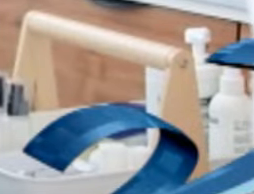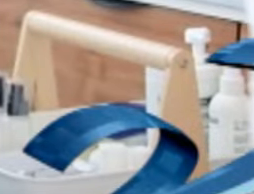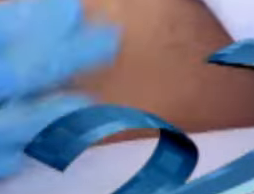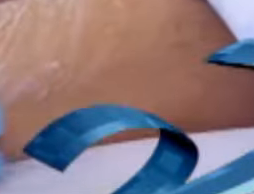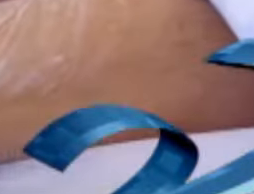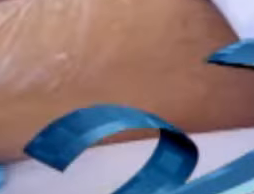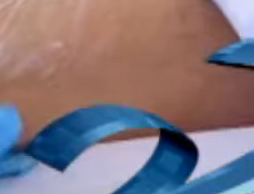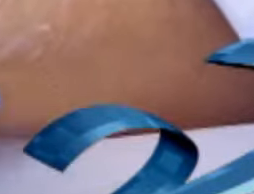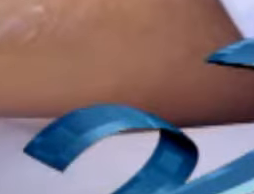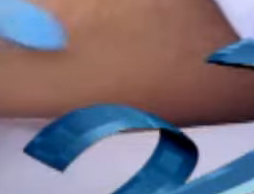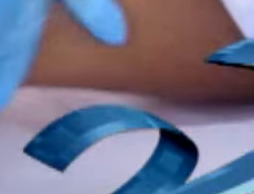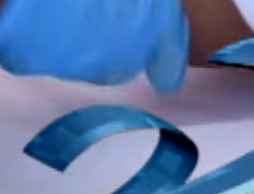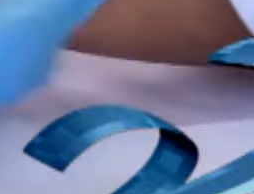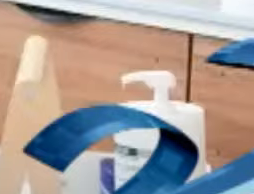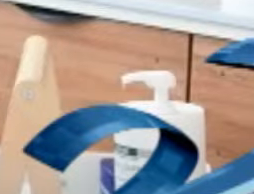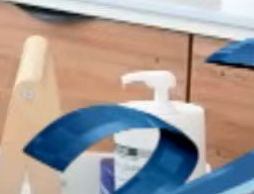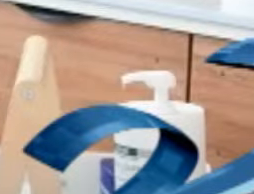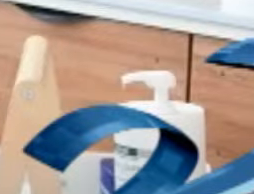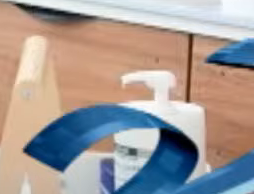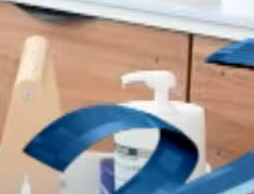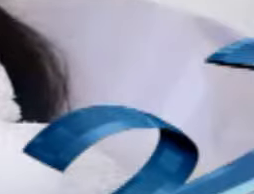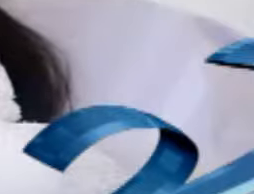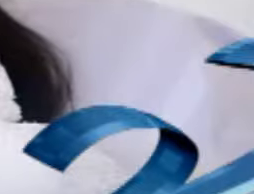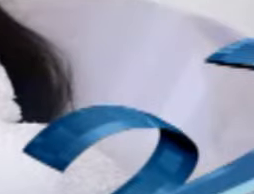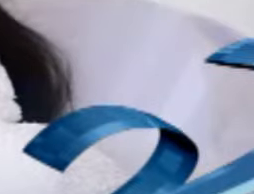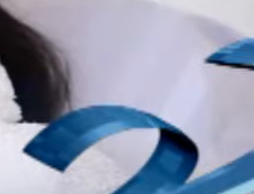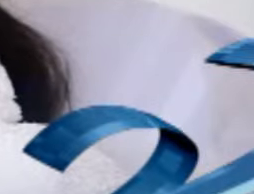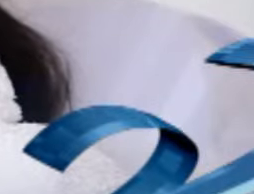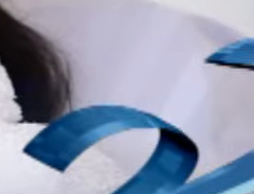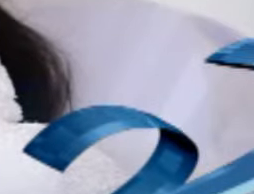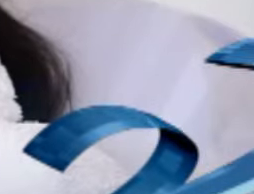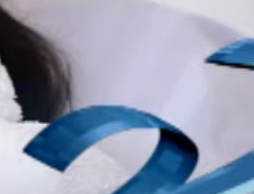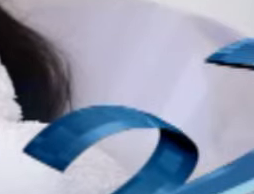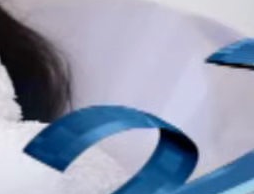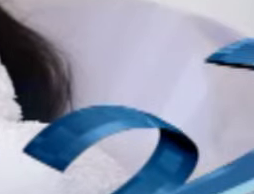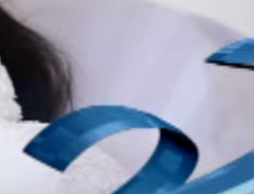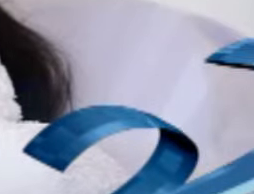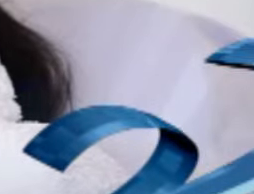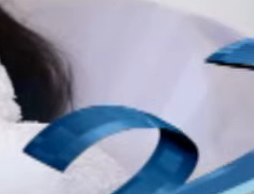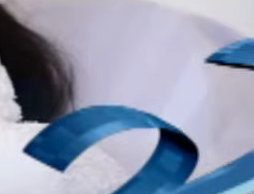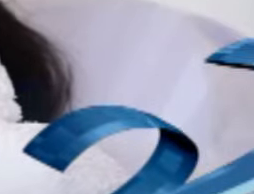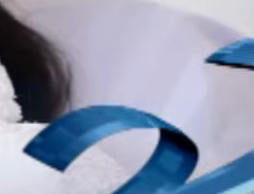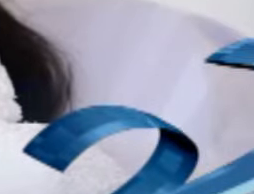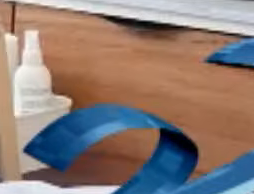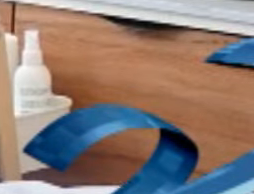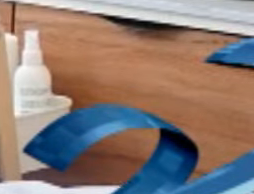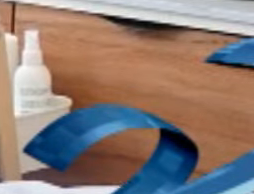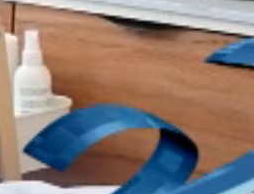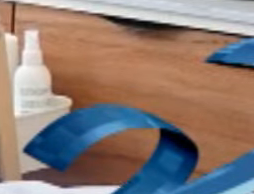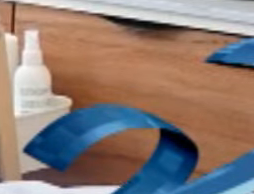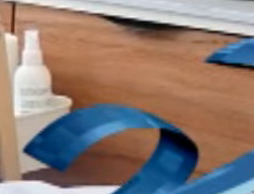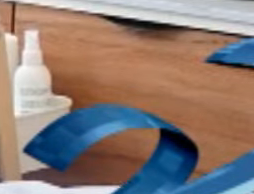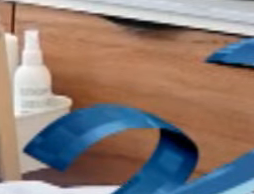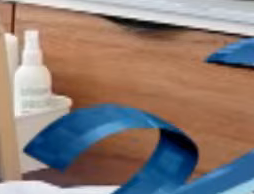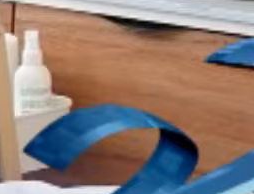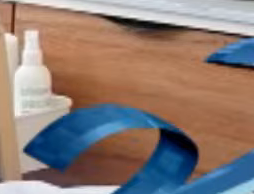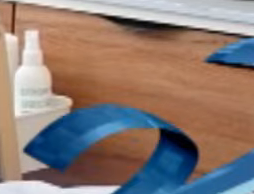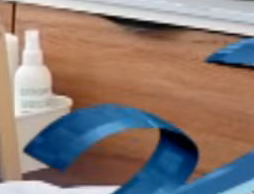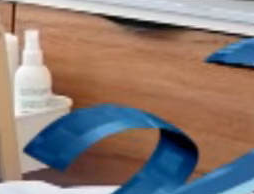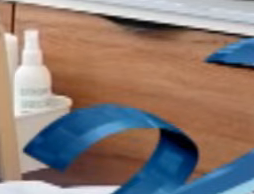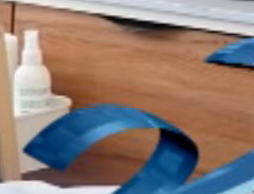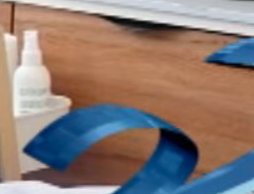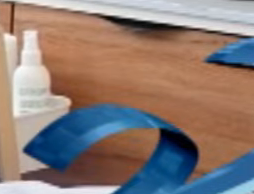Remember, this is an open cut that you are exposed to, and that can also infect your blood. Okay. So it's very important for you to be